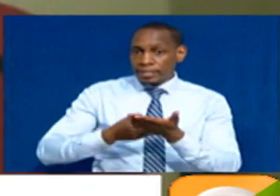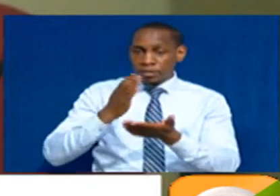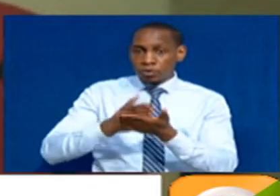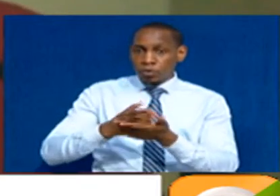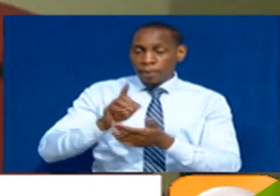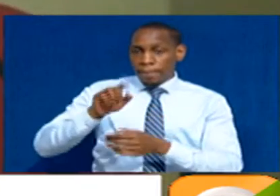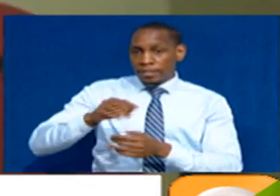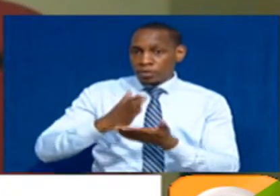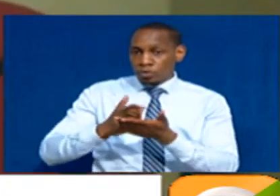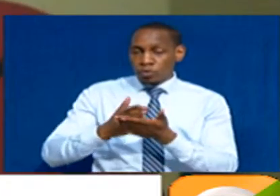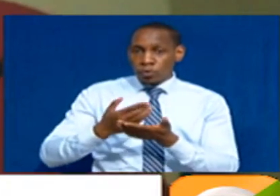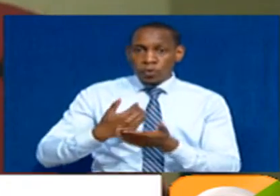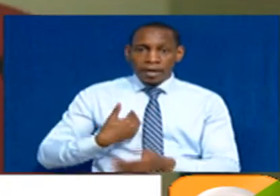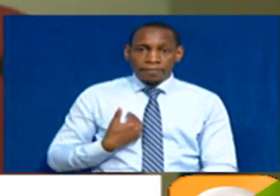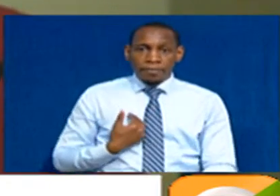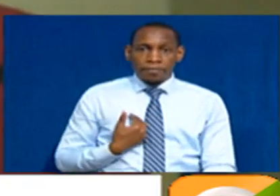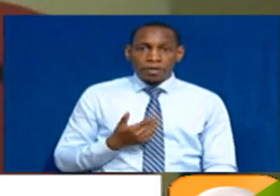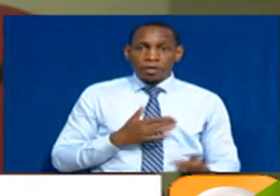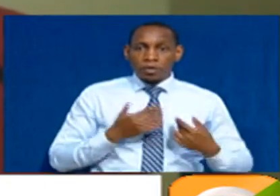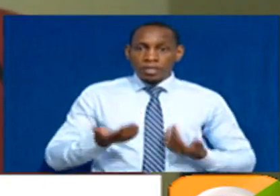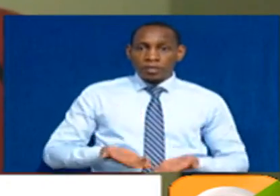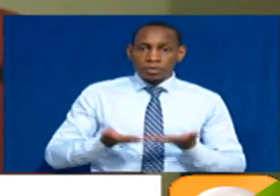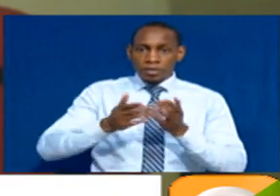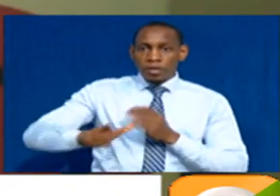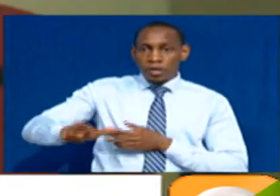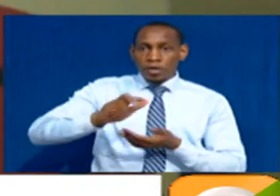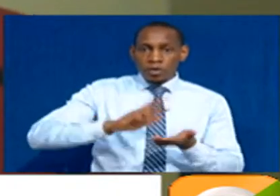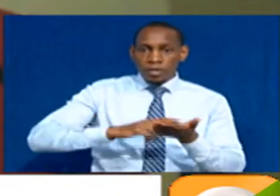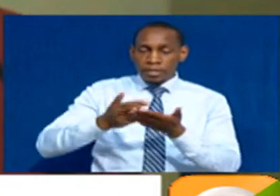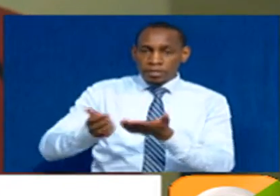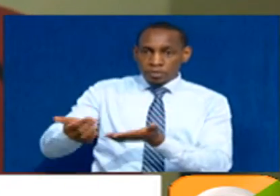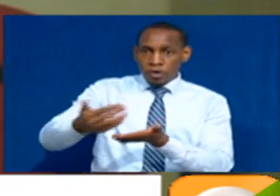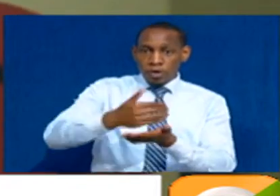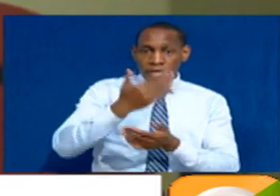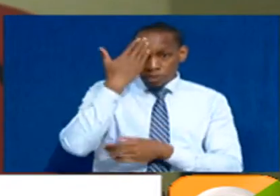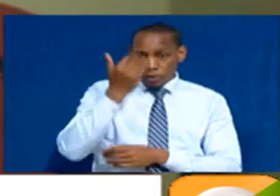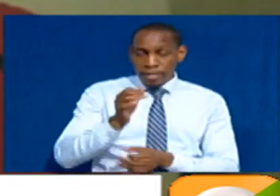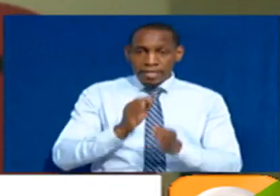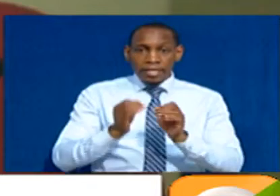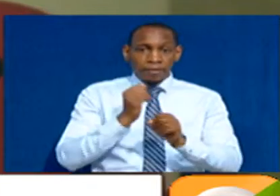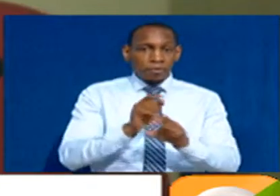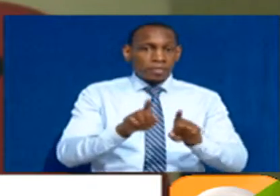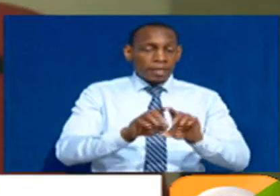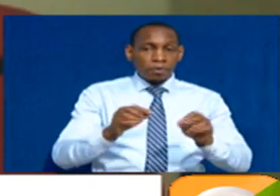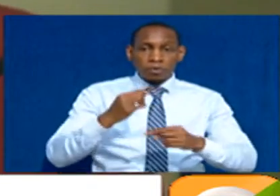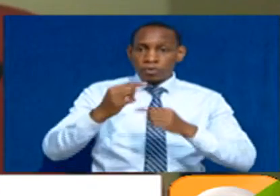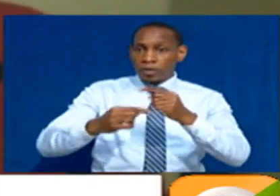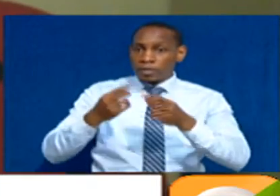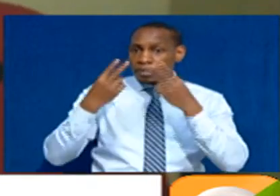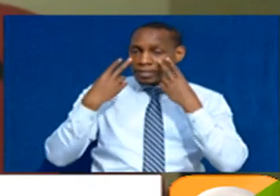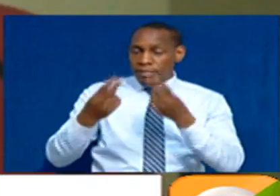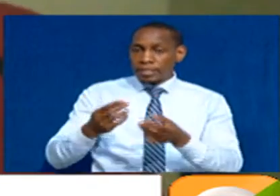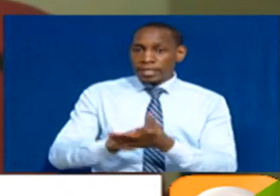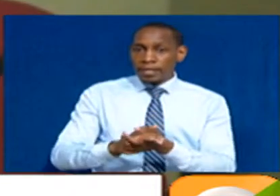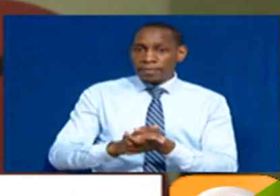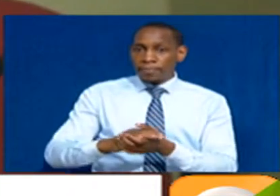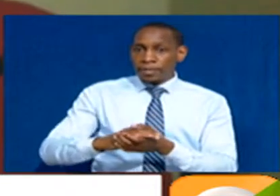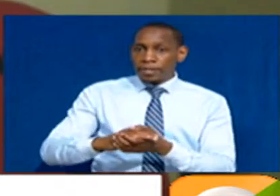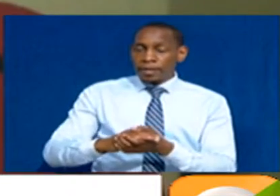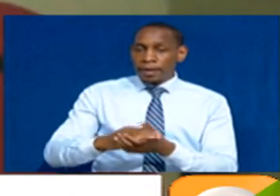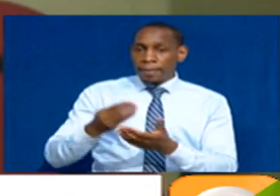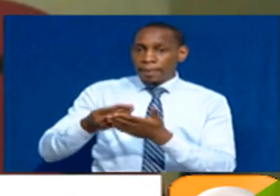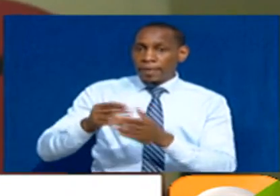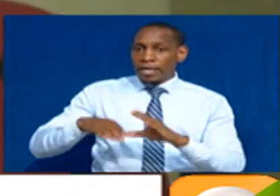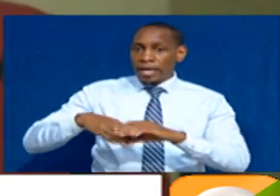really need to seriously have in terms of enhancing domestic resource mobilization, because if we don't, then we'll continue to see capital flight